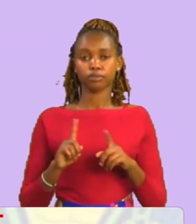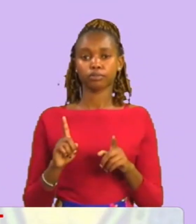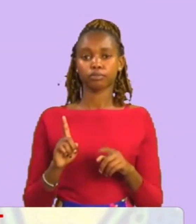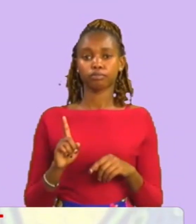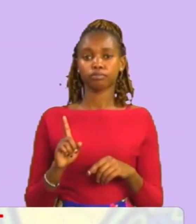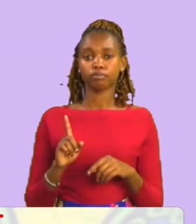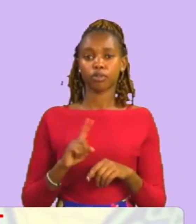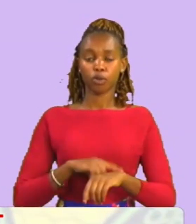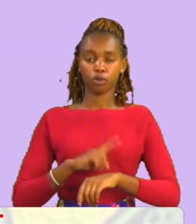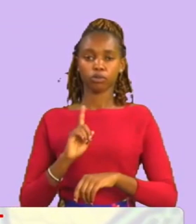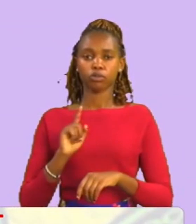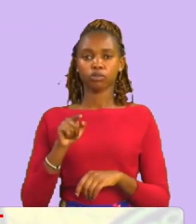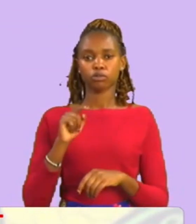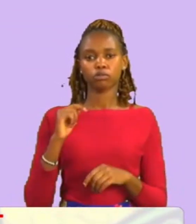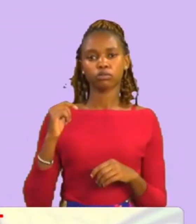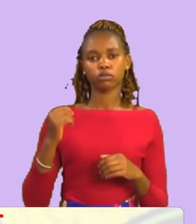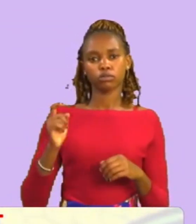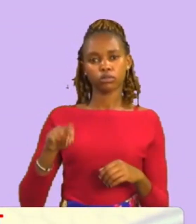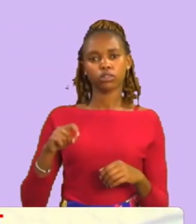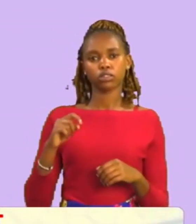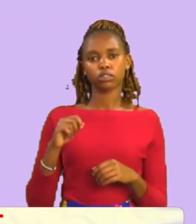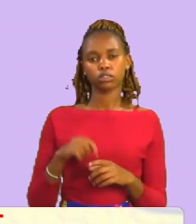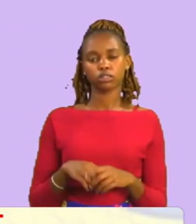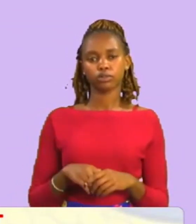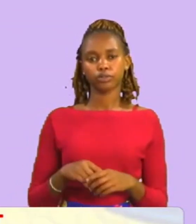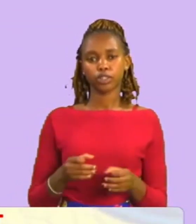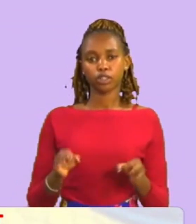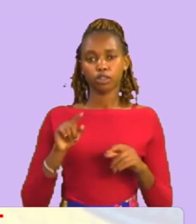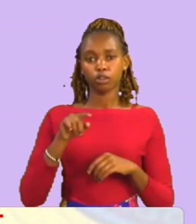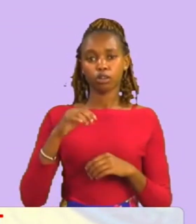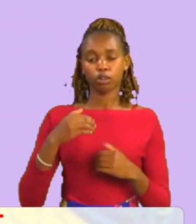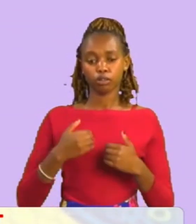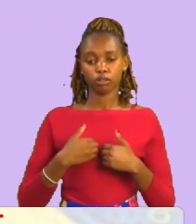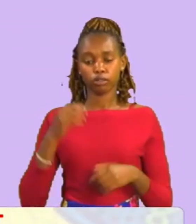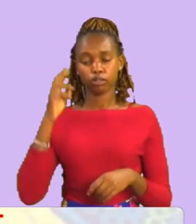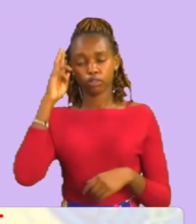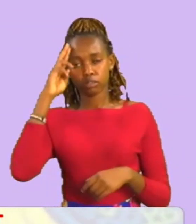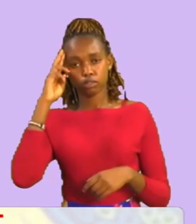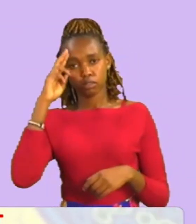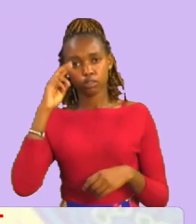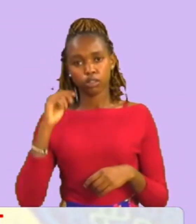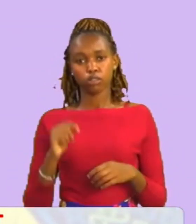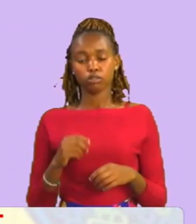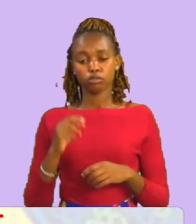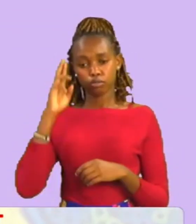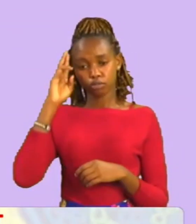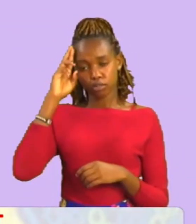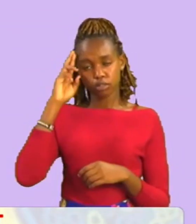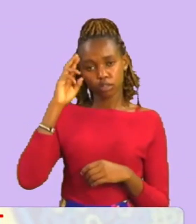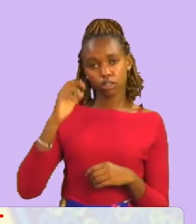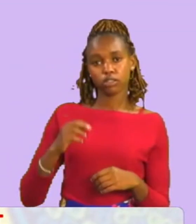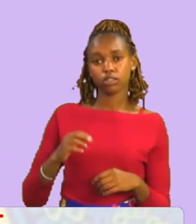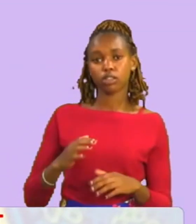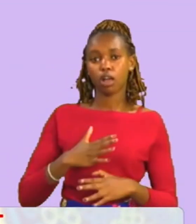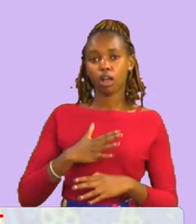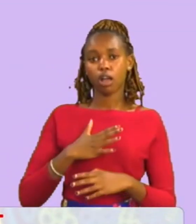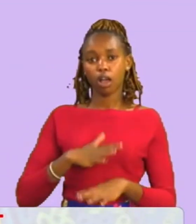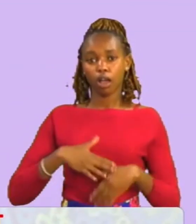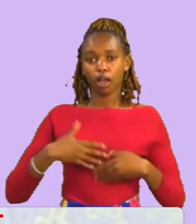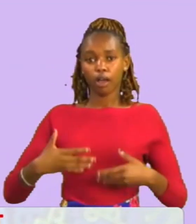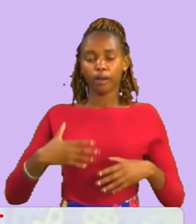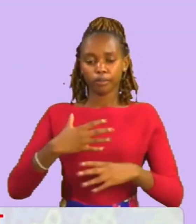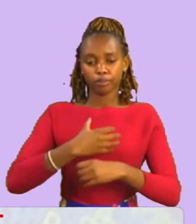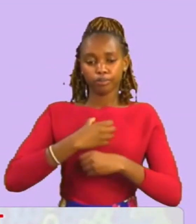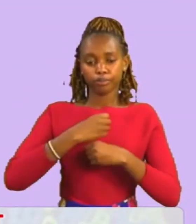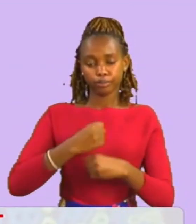amesema if you have purpose, you don't realize how powerful you are. So that's a motivation to all of you. You have